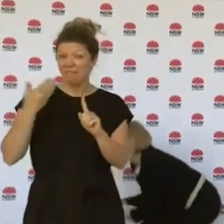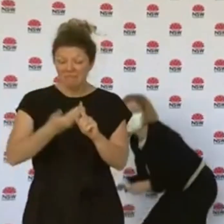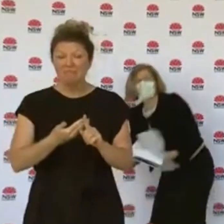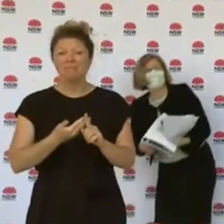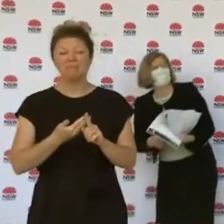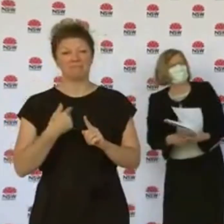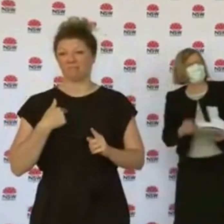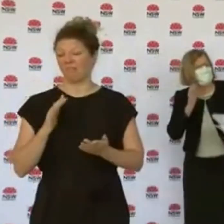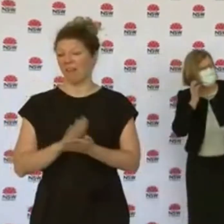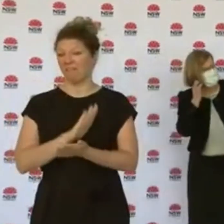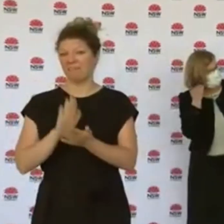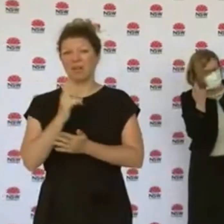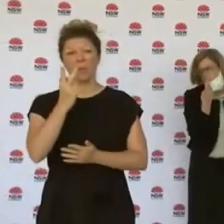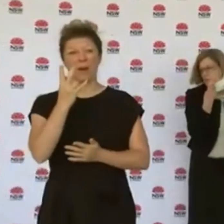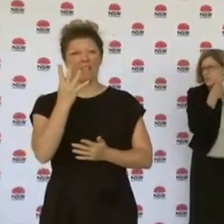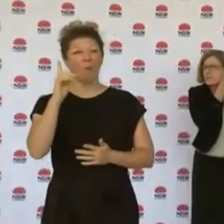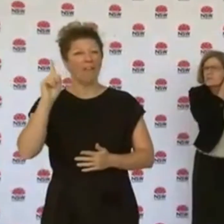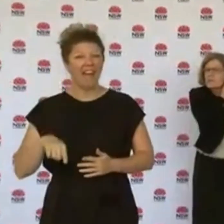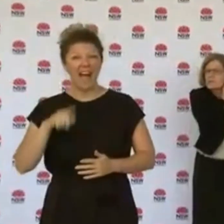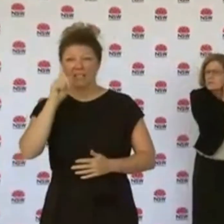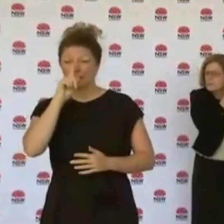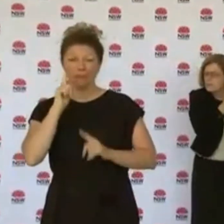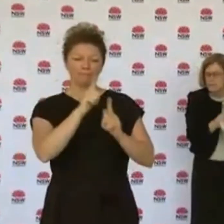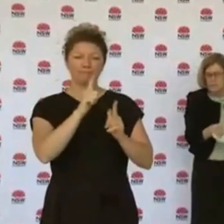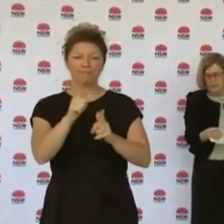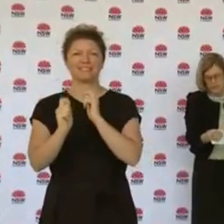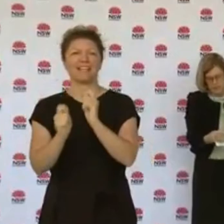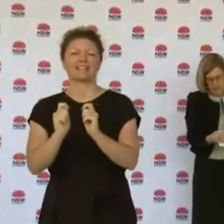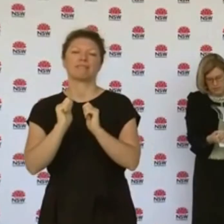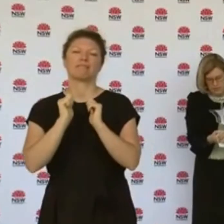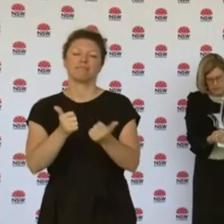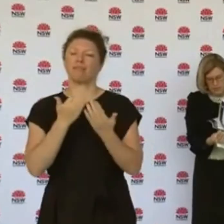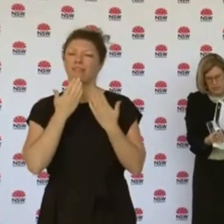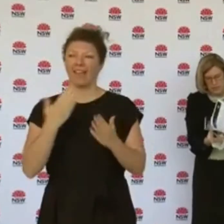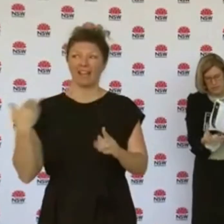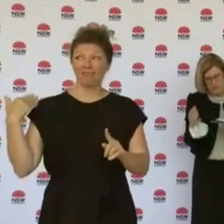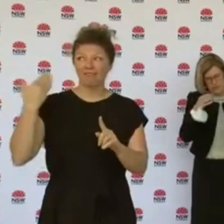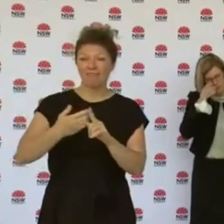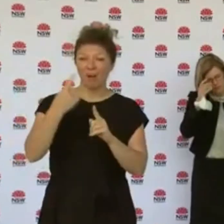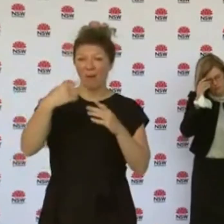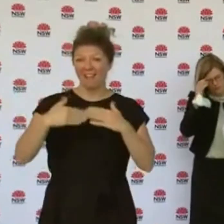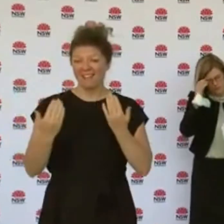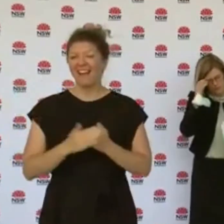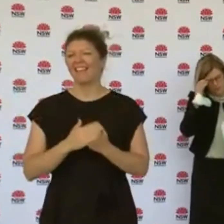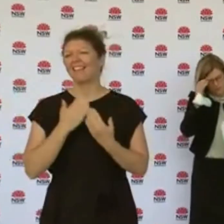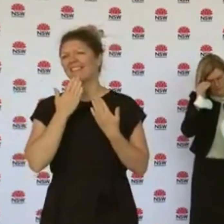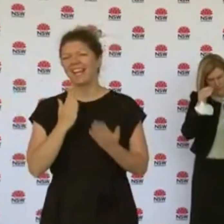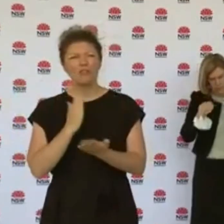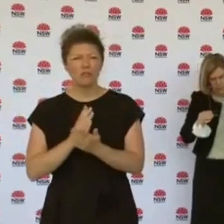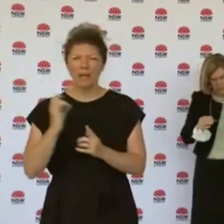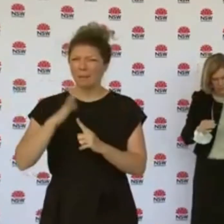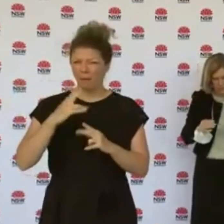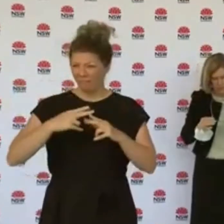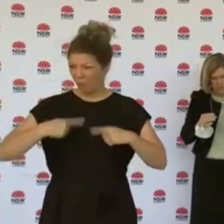We're pleased that nearly 24,000 people came forward to get tested to the 24 hours to 8 p.m. and of course it's